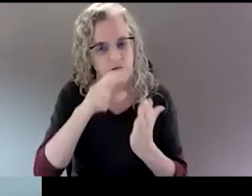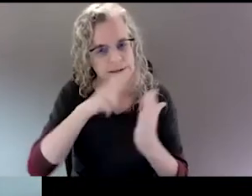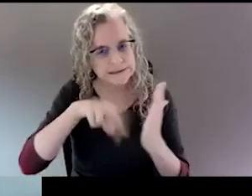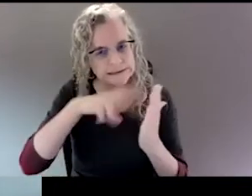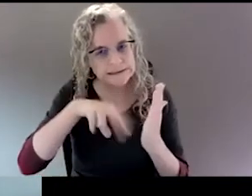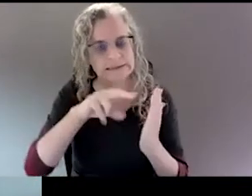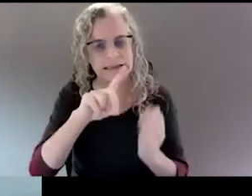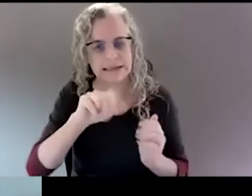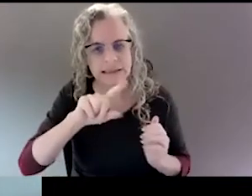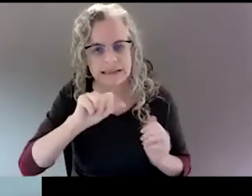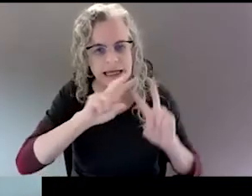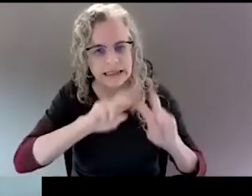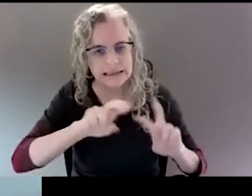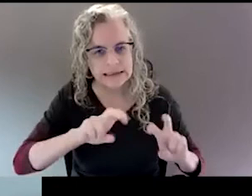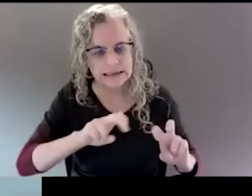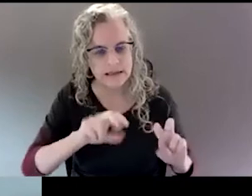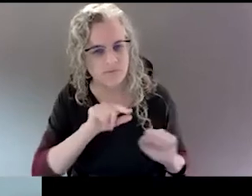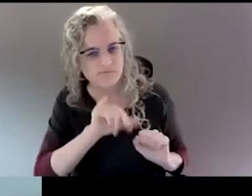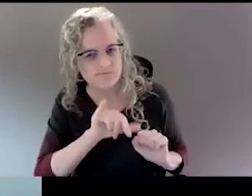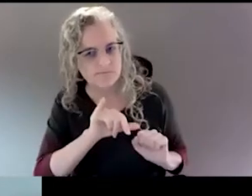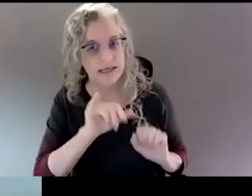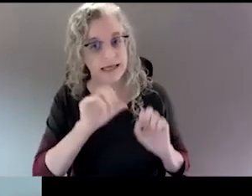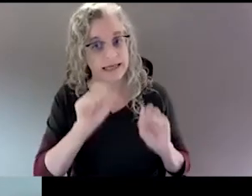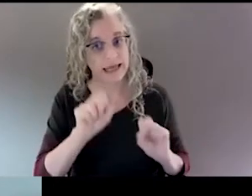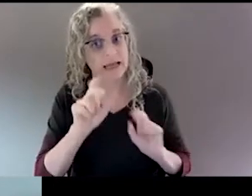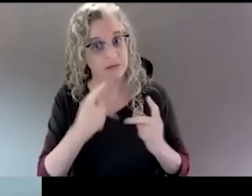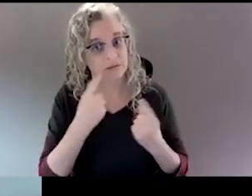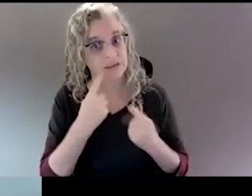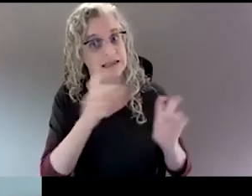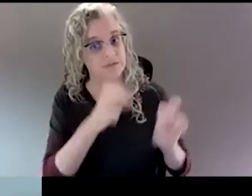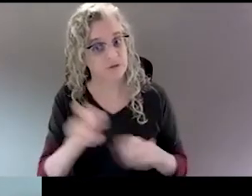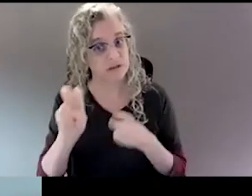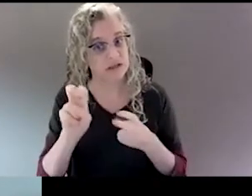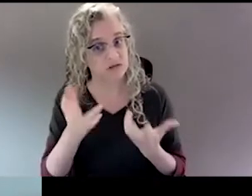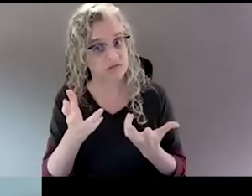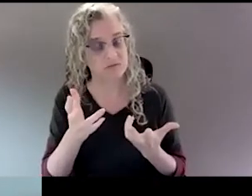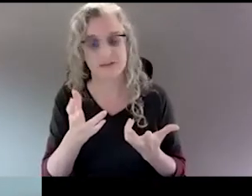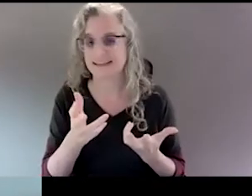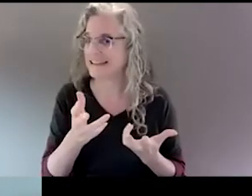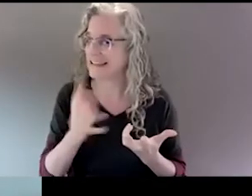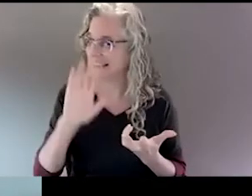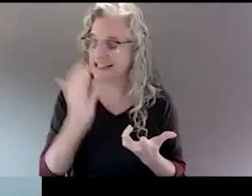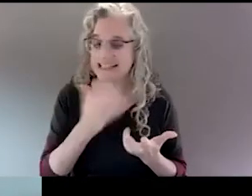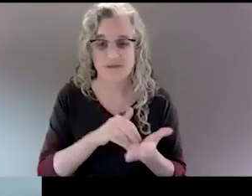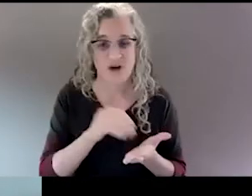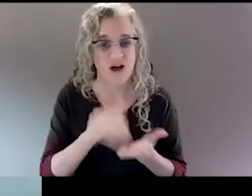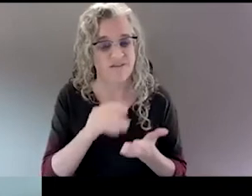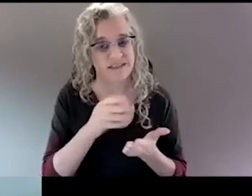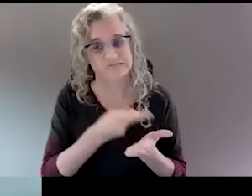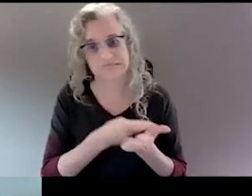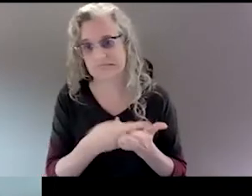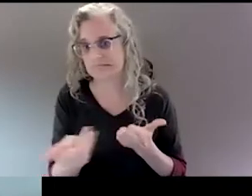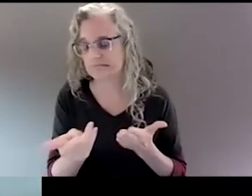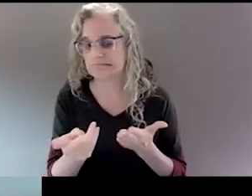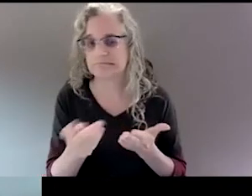people successfully transition, which we know doesn't happen a lot. So we know that people end up using the emergency